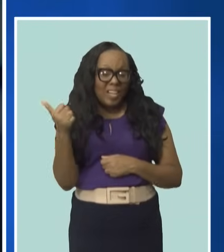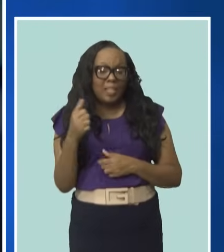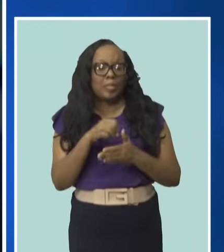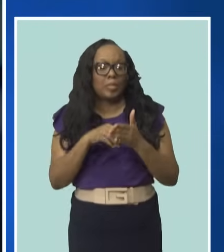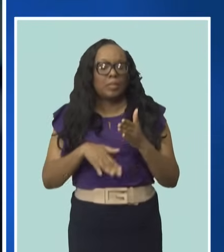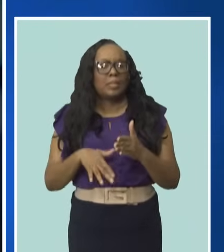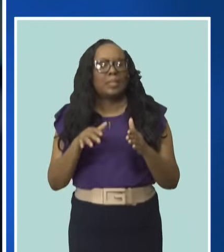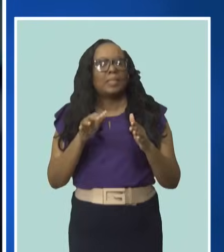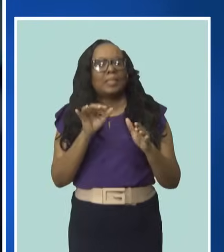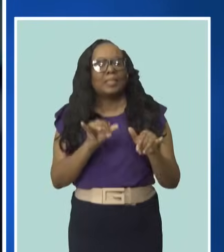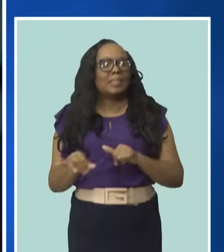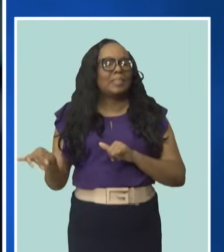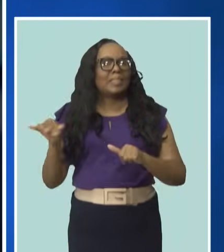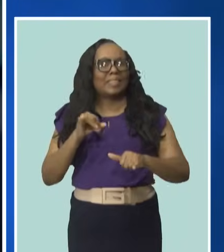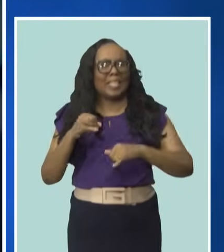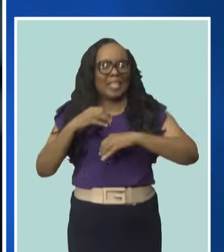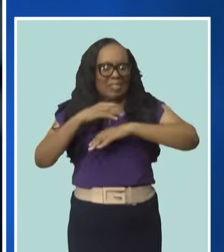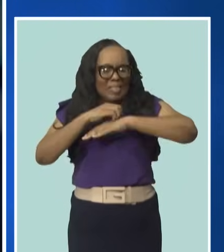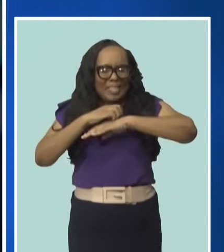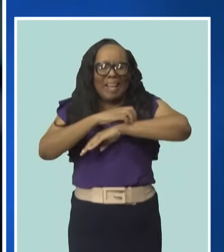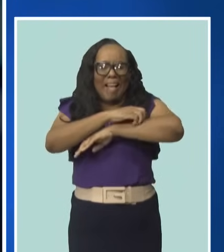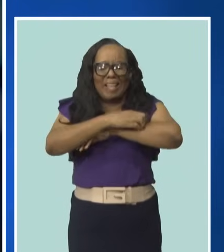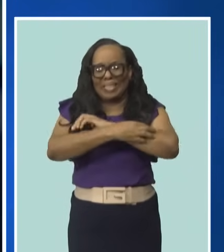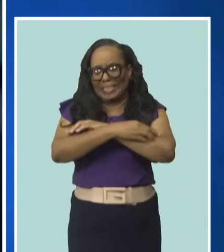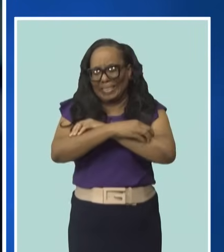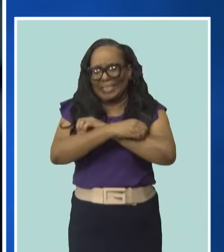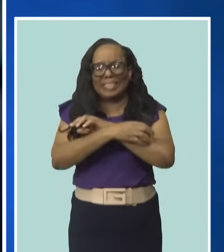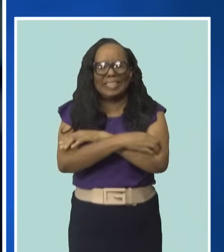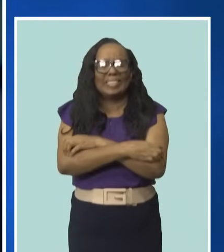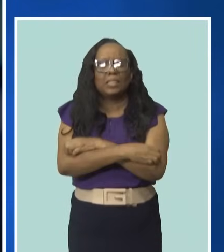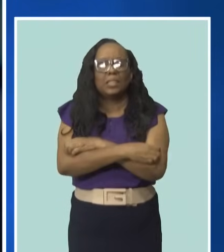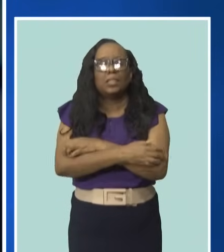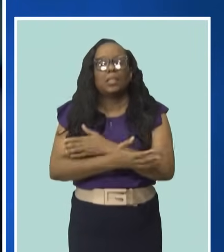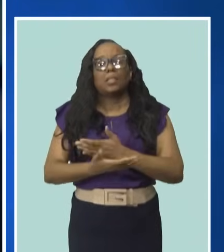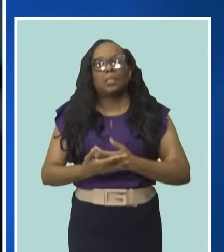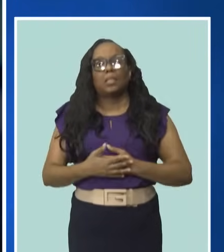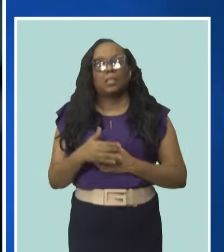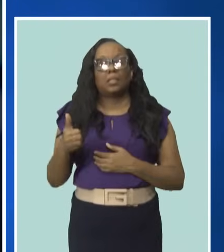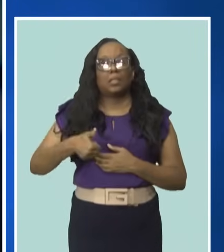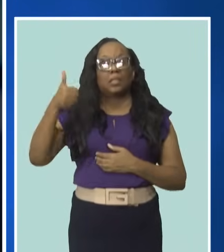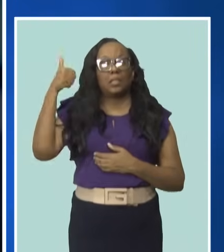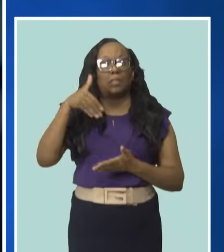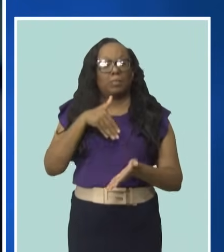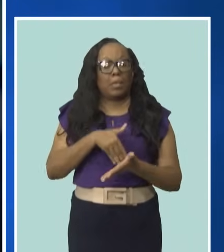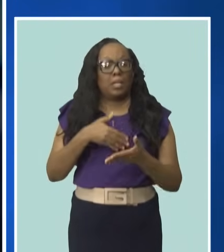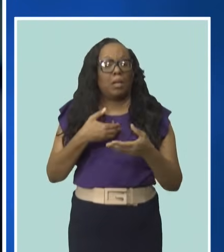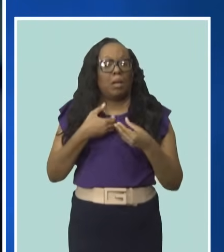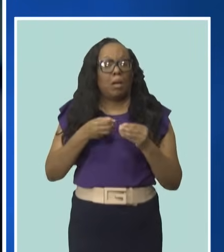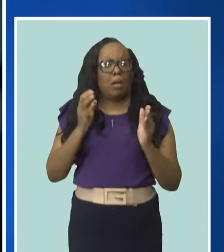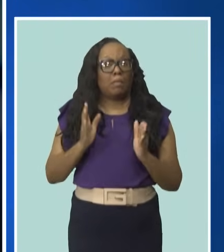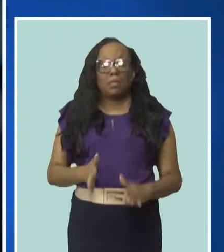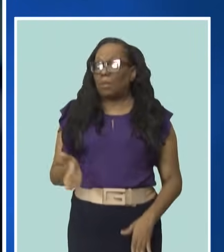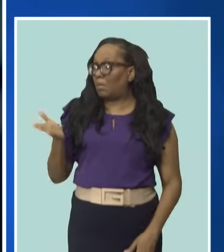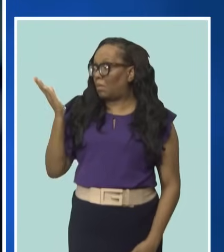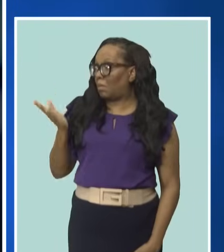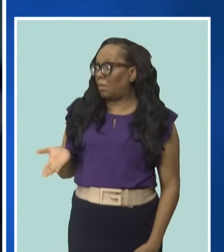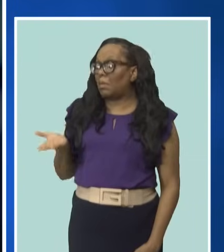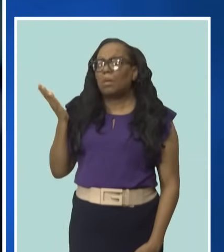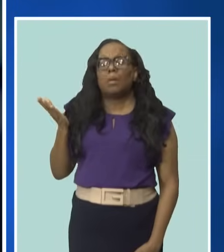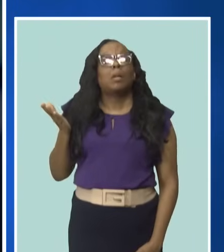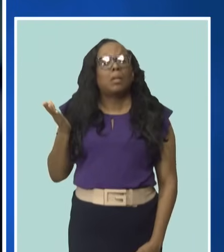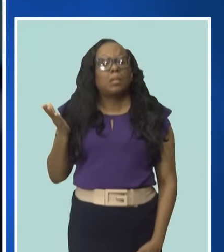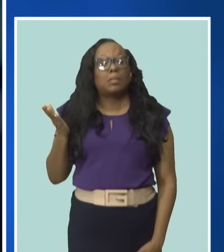with the same symptoms. The statement says, as a consequence, the Chief Medical Officer, the Most Honorable Dr. Kenneth